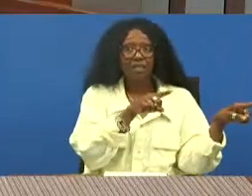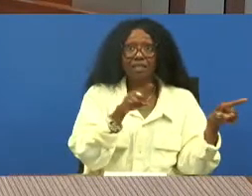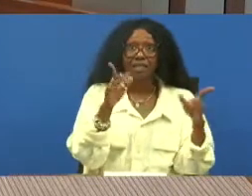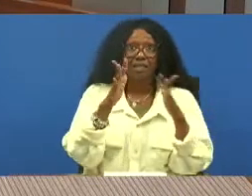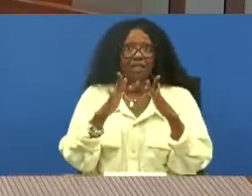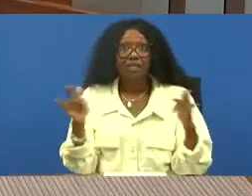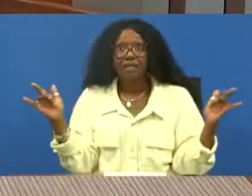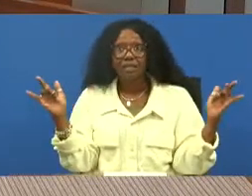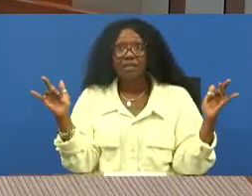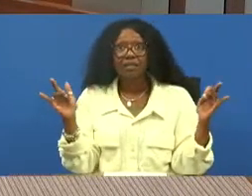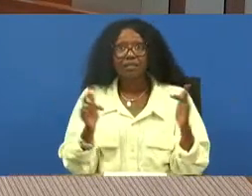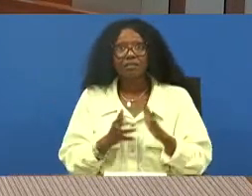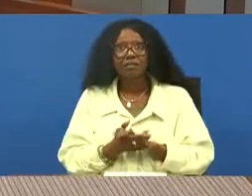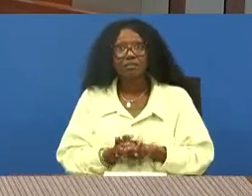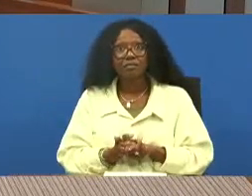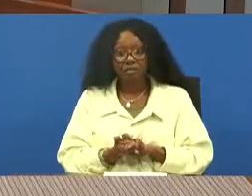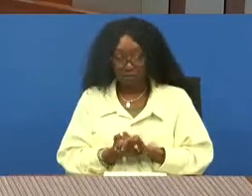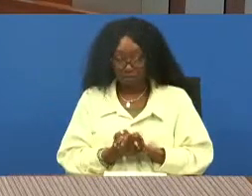redo it?